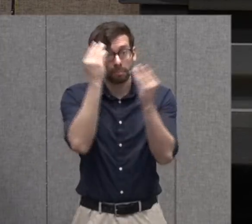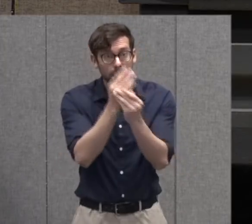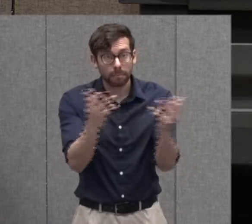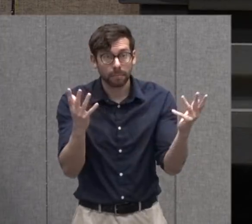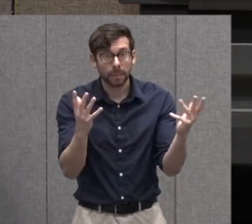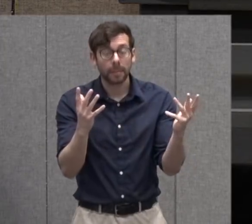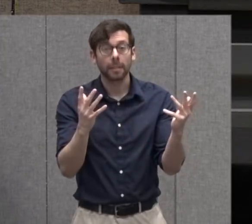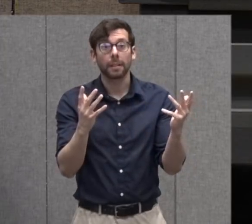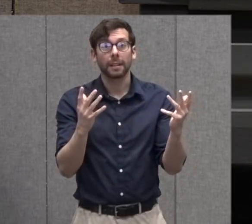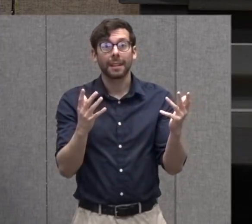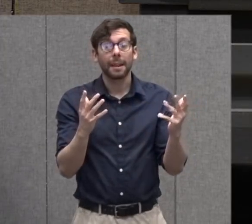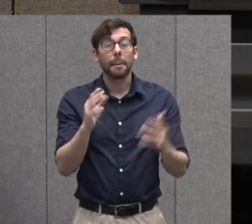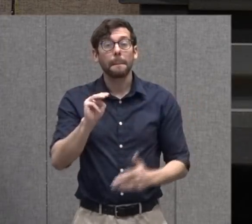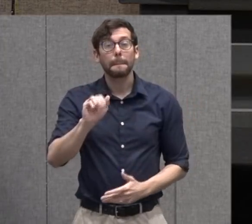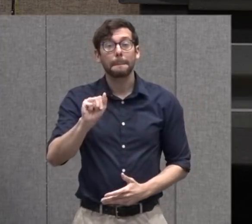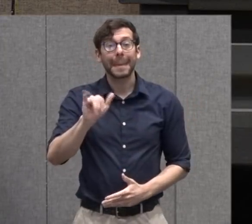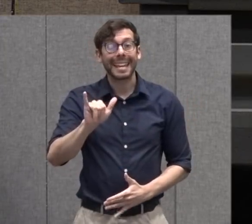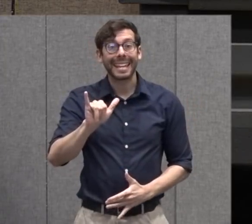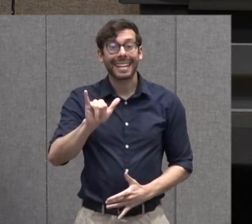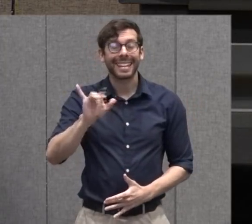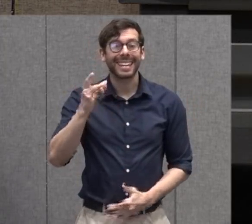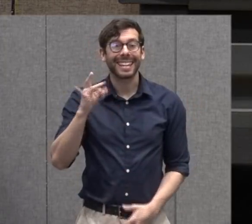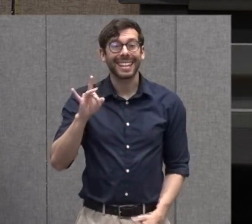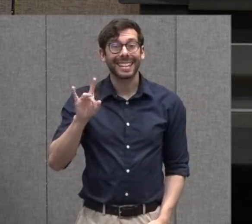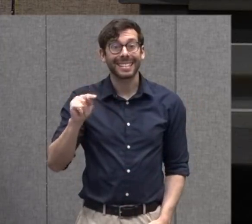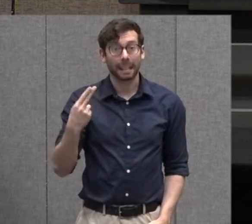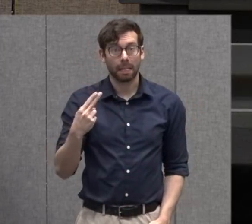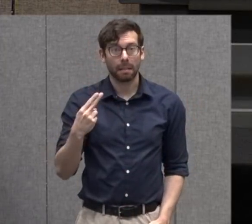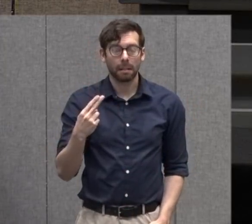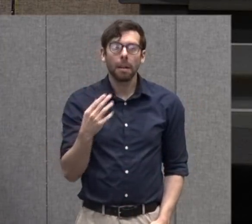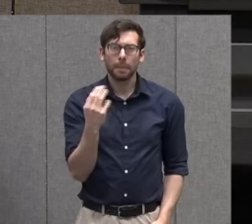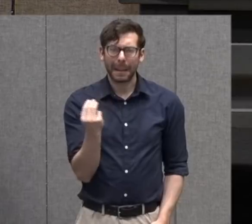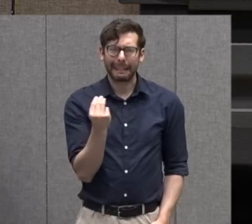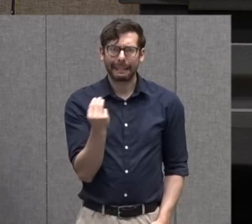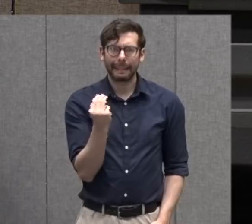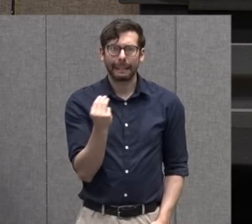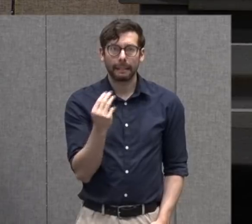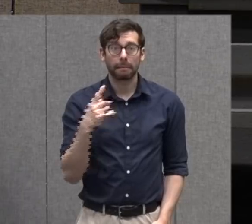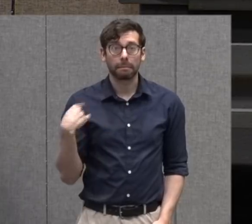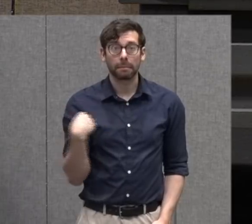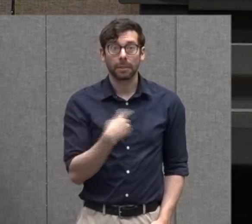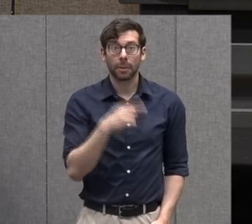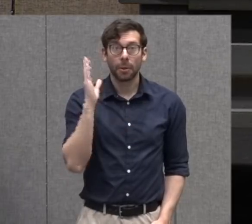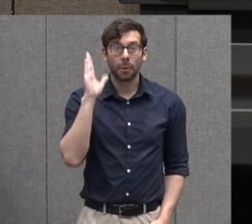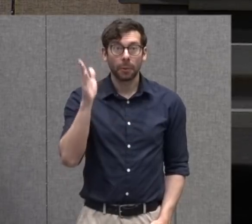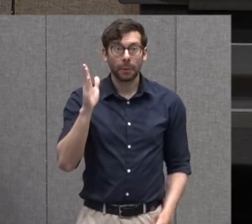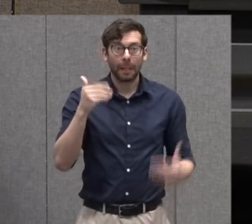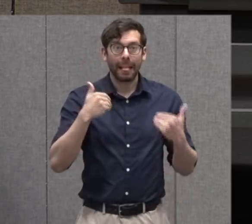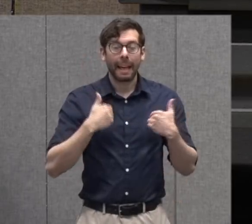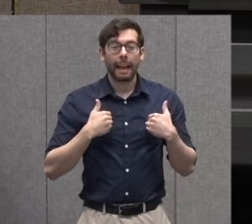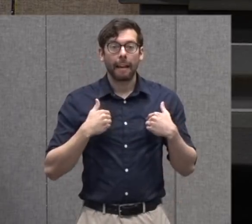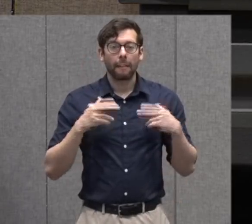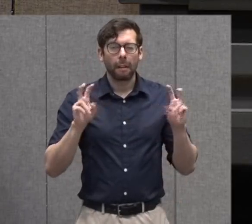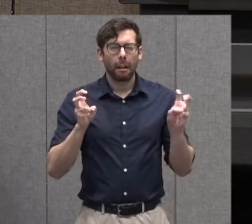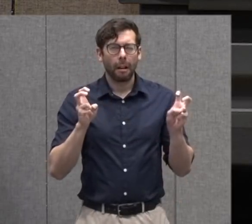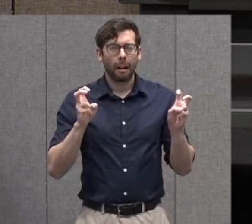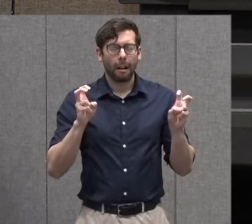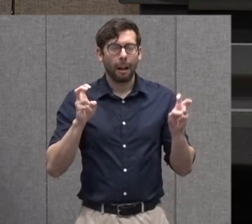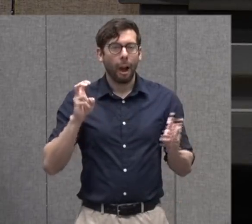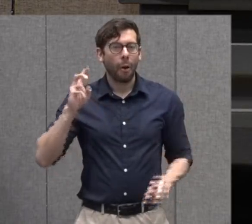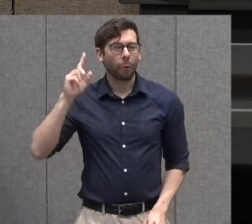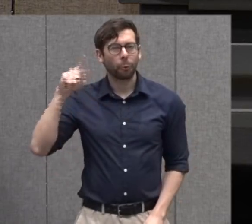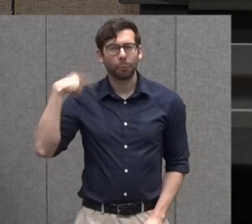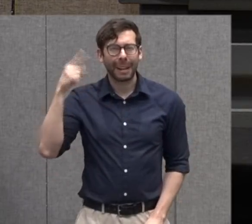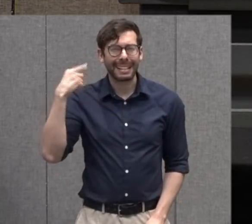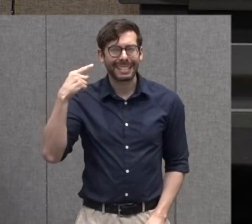the 18th of May. On Monday, the 18th of May, we are going to be having Crazy Hat Day around here.